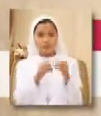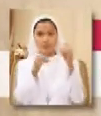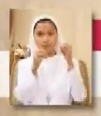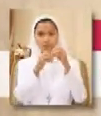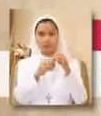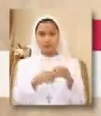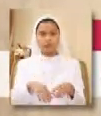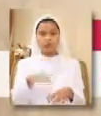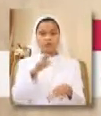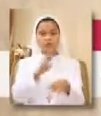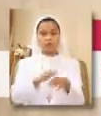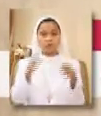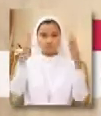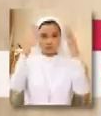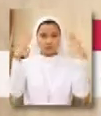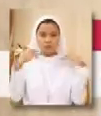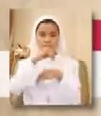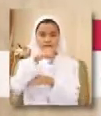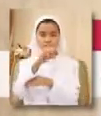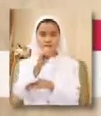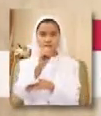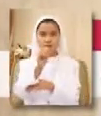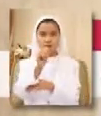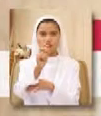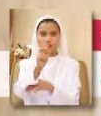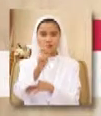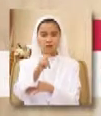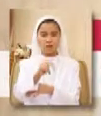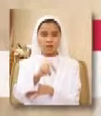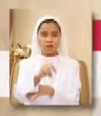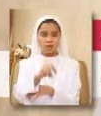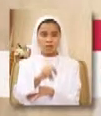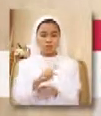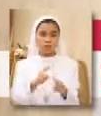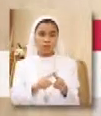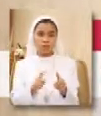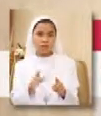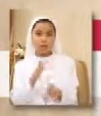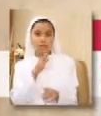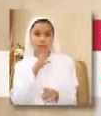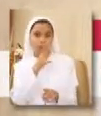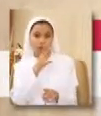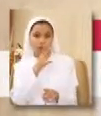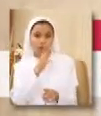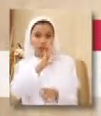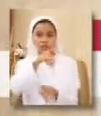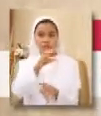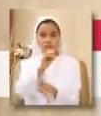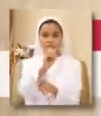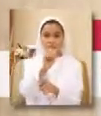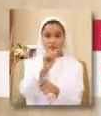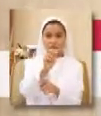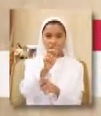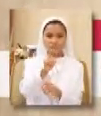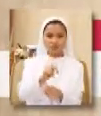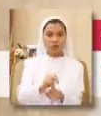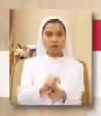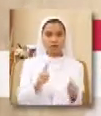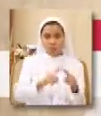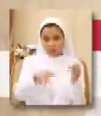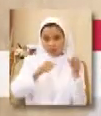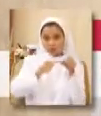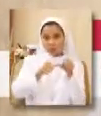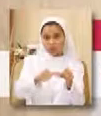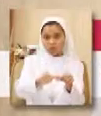okay. If you wish to say Mother Joan Claire as a distinction, well, fine, but yeah. I am still one